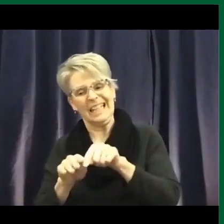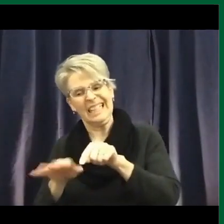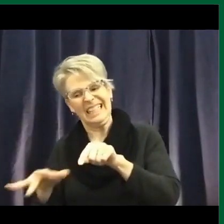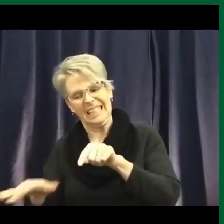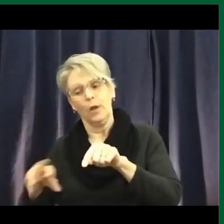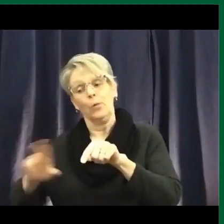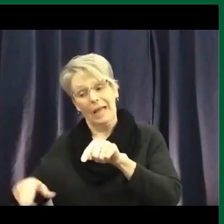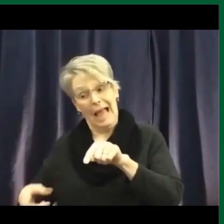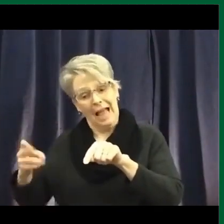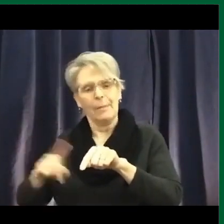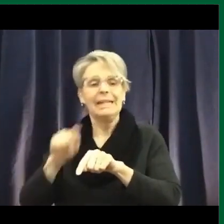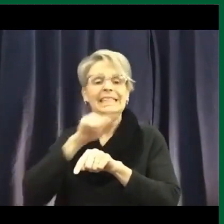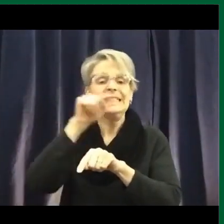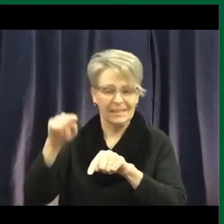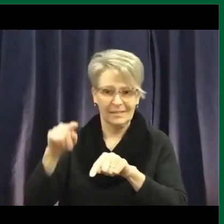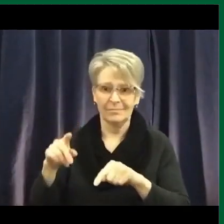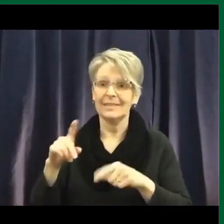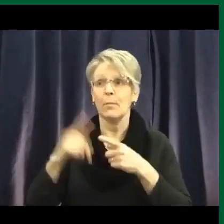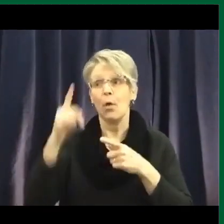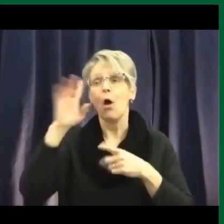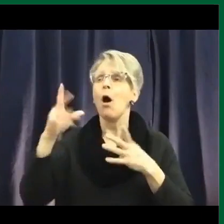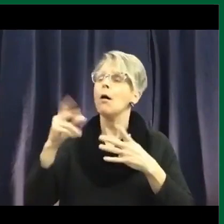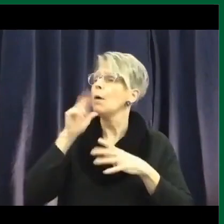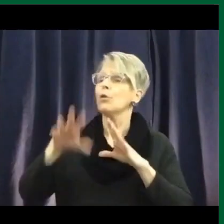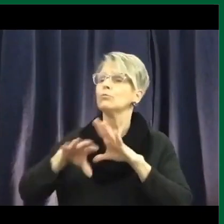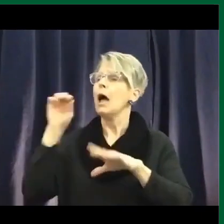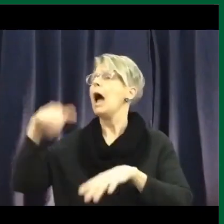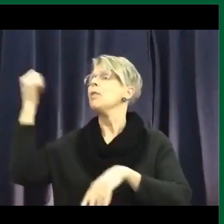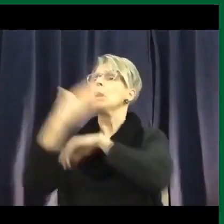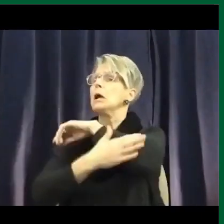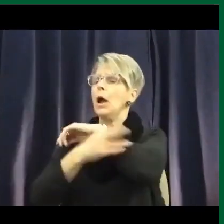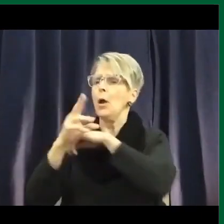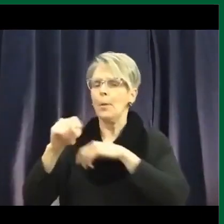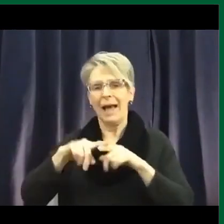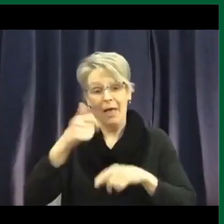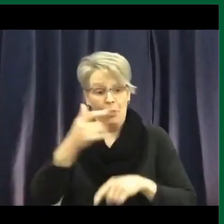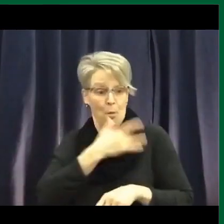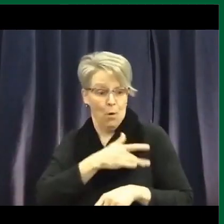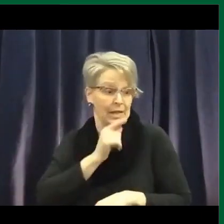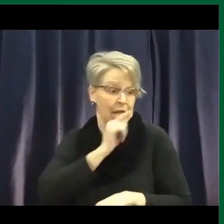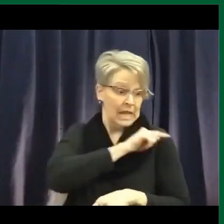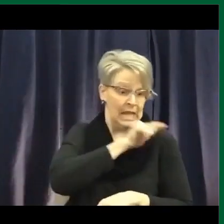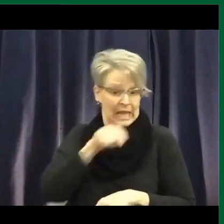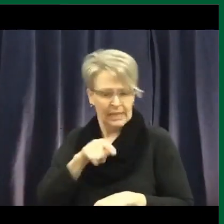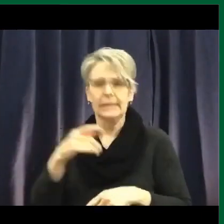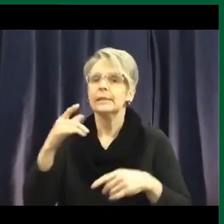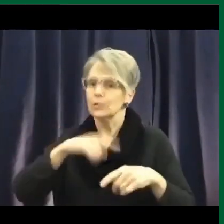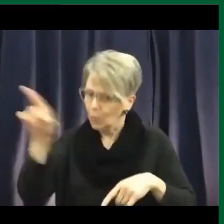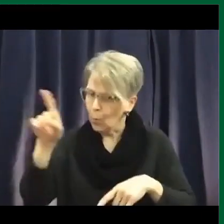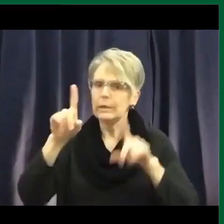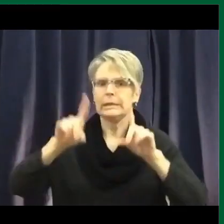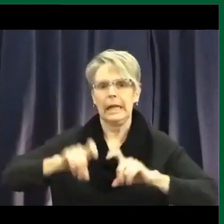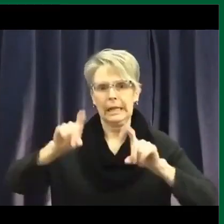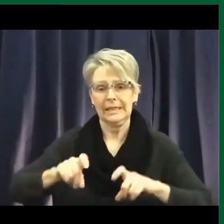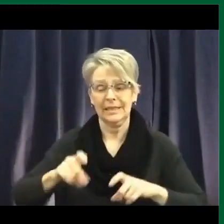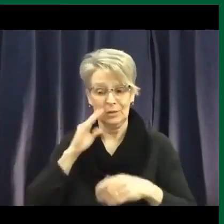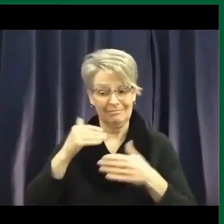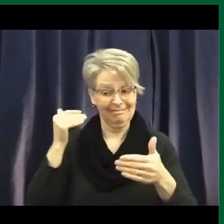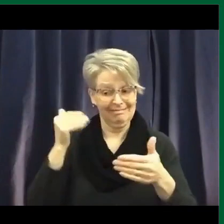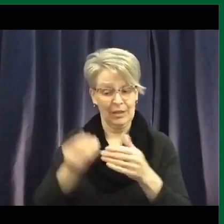just international travel, but interprovincial travel. Get tested when you come back. Monitor yourself closely. Spring break is coming